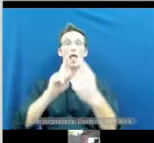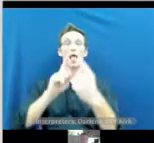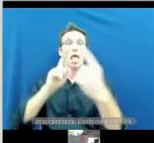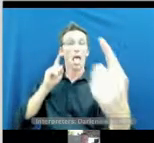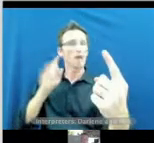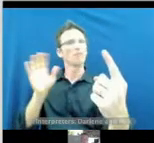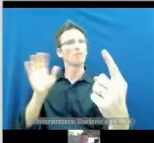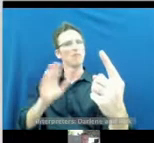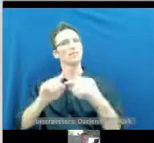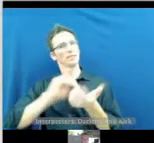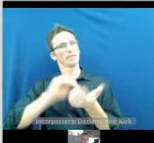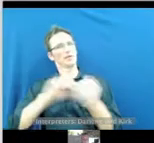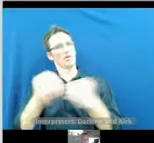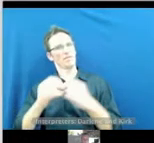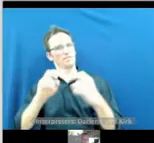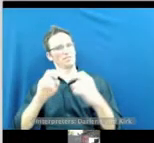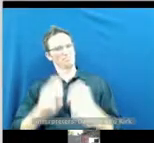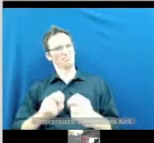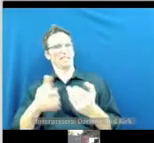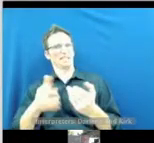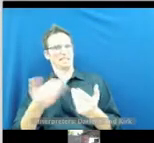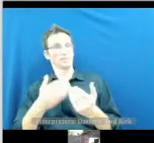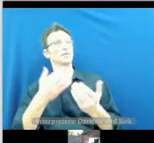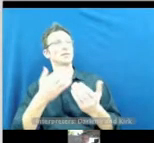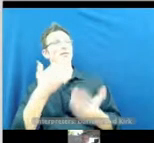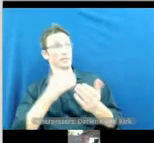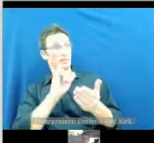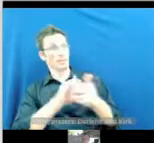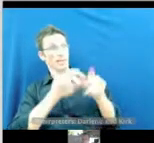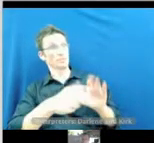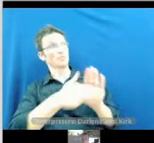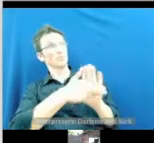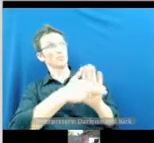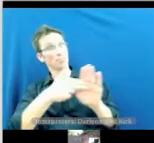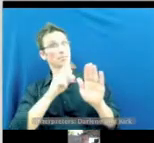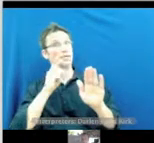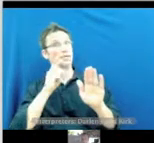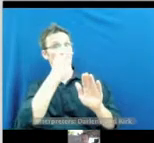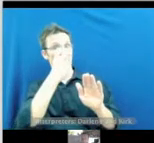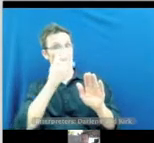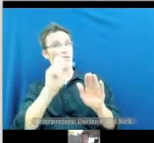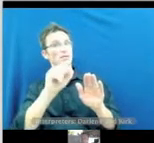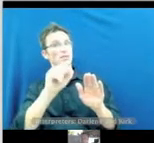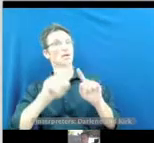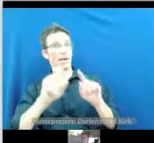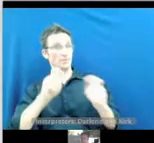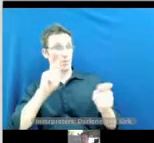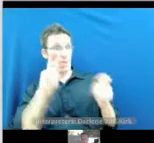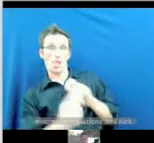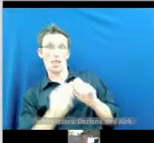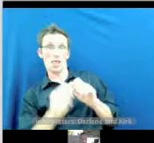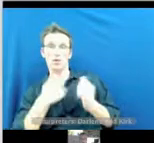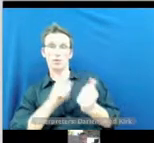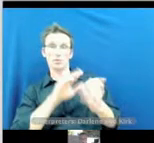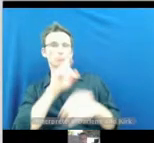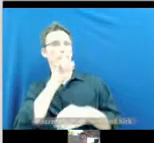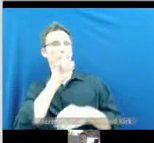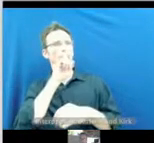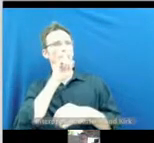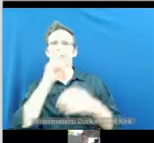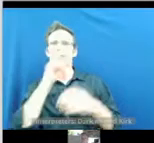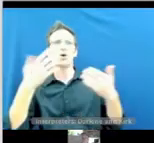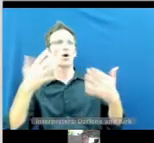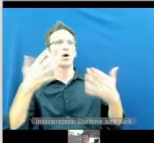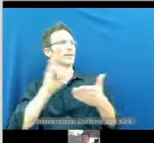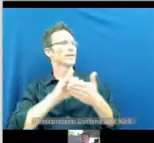actually considered to be deaf-blind, but actually they don't really need modifications because the setting is good, your seating arrangement is